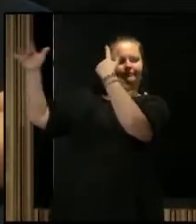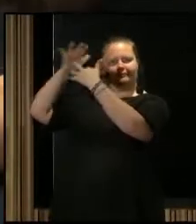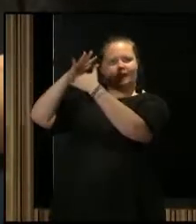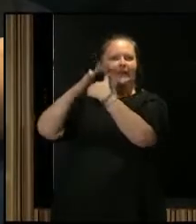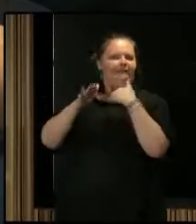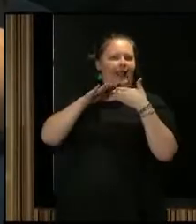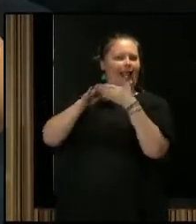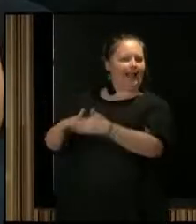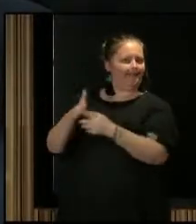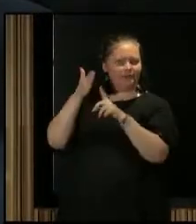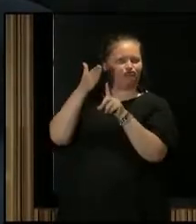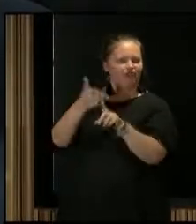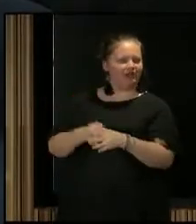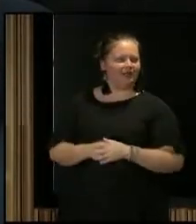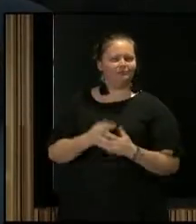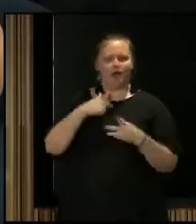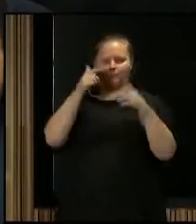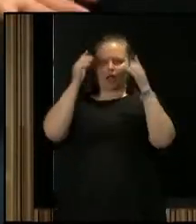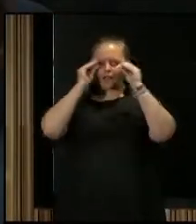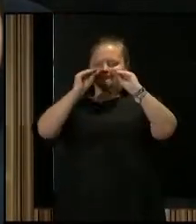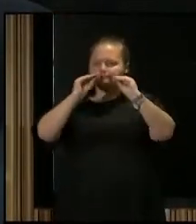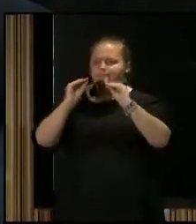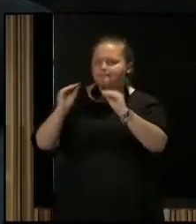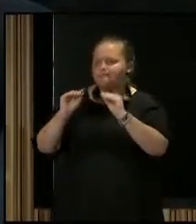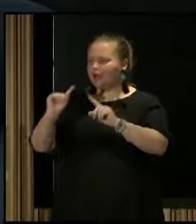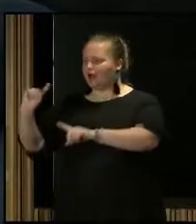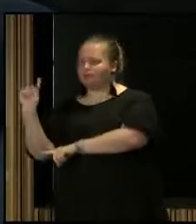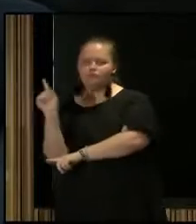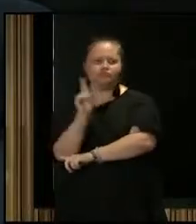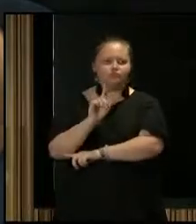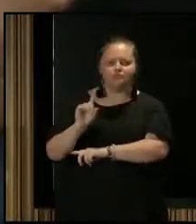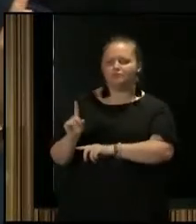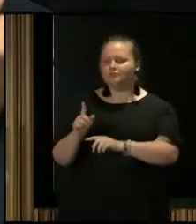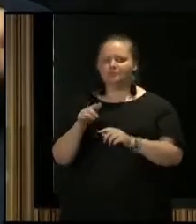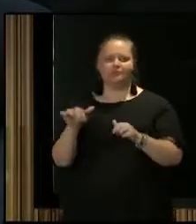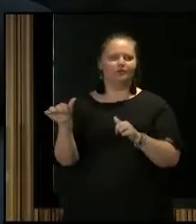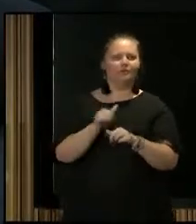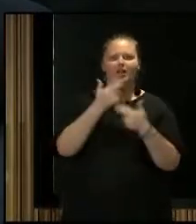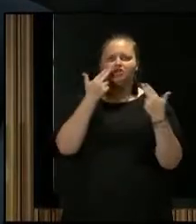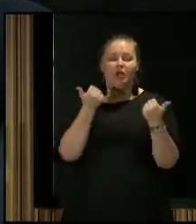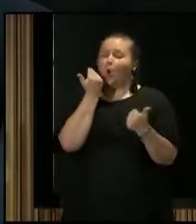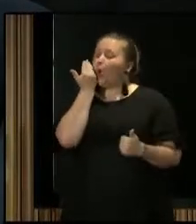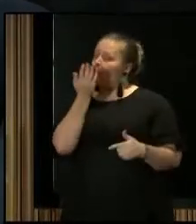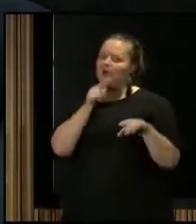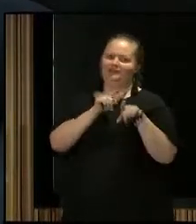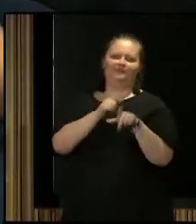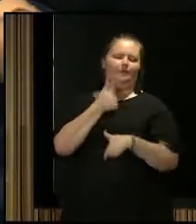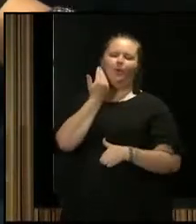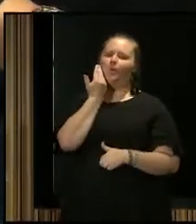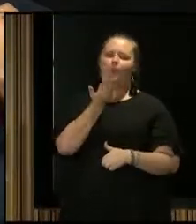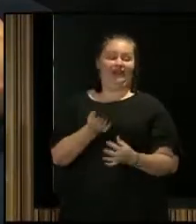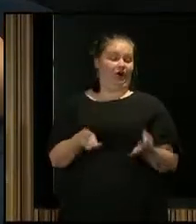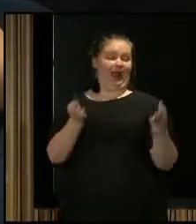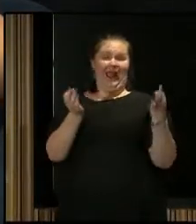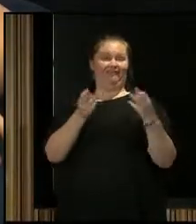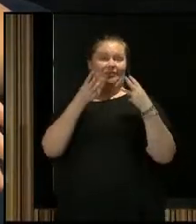So if you've come to a show, I'm teaching and teaching and I'm going back and forth of a song and she's always at the same place as I am. And there's no music or